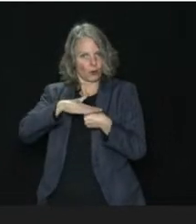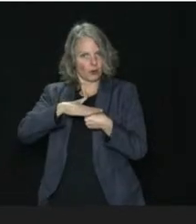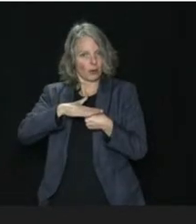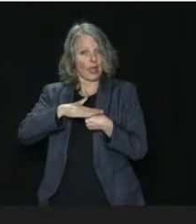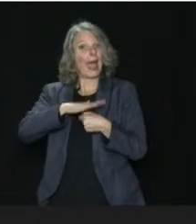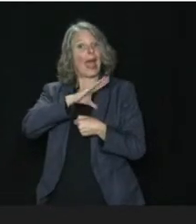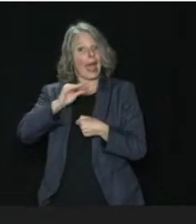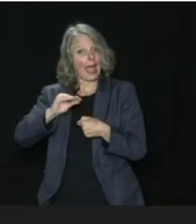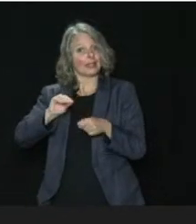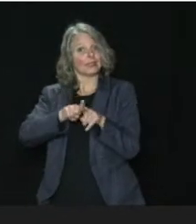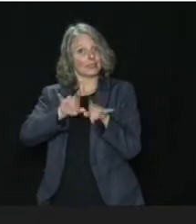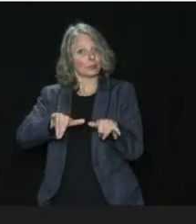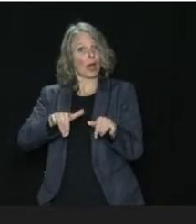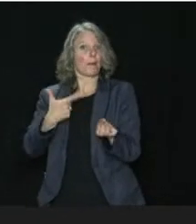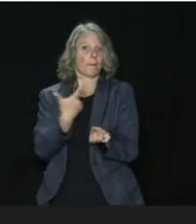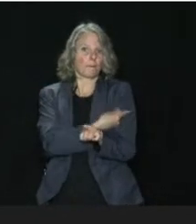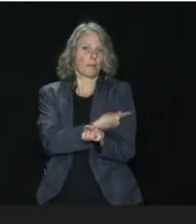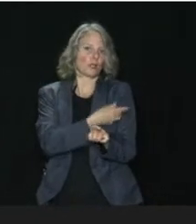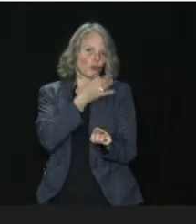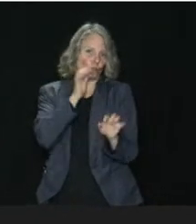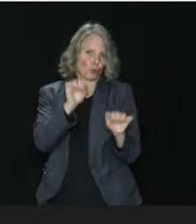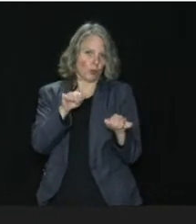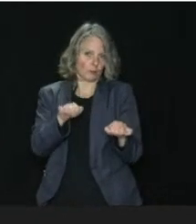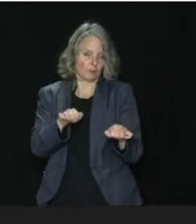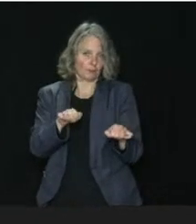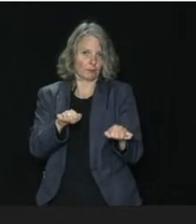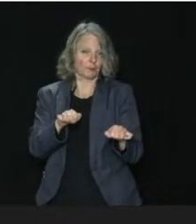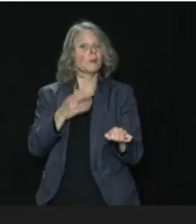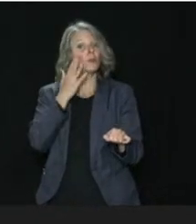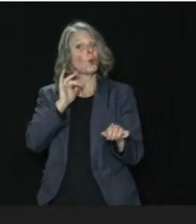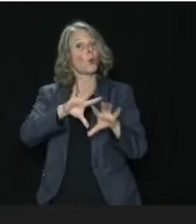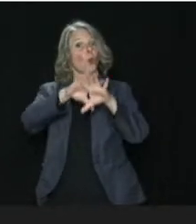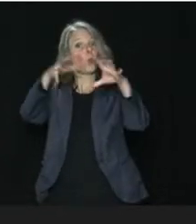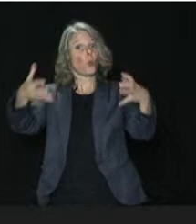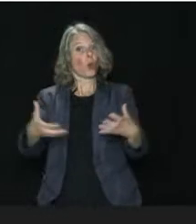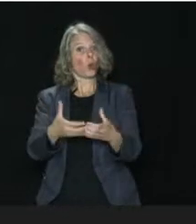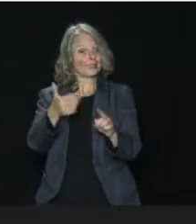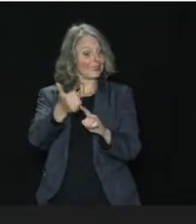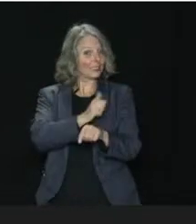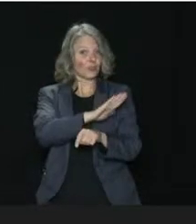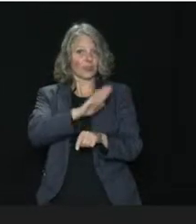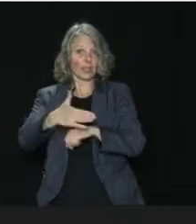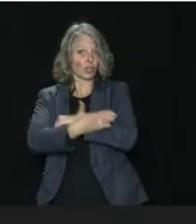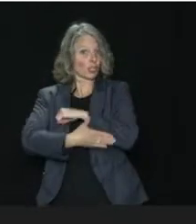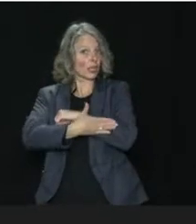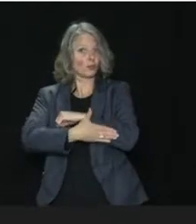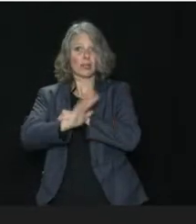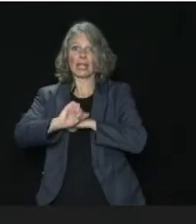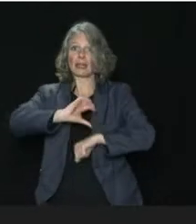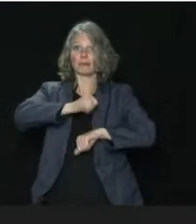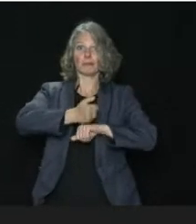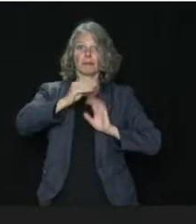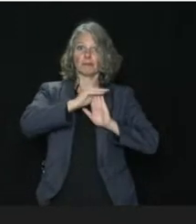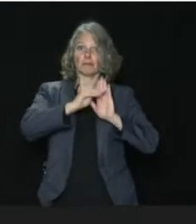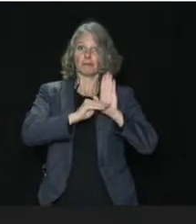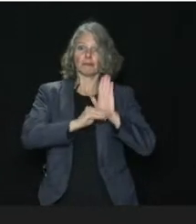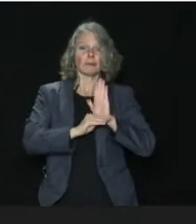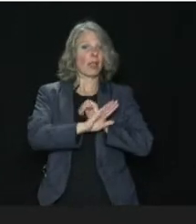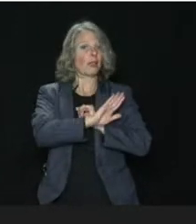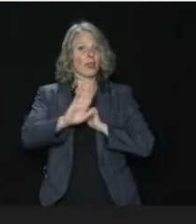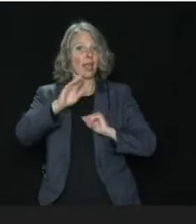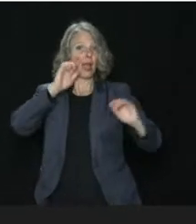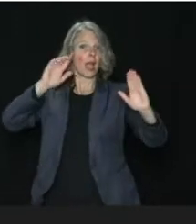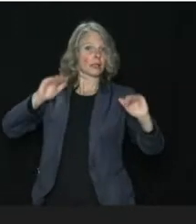possible. Every country in the world can put forward principles or expectations that